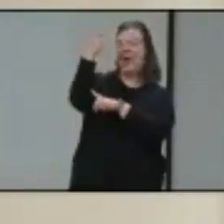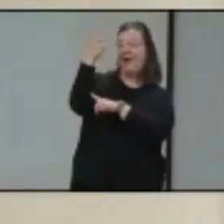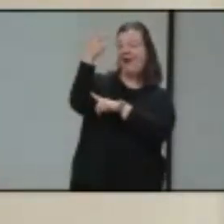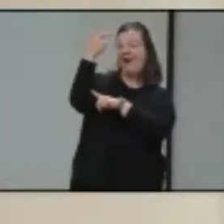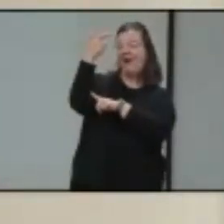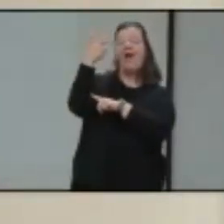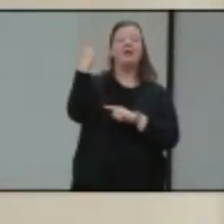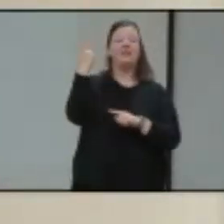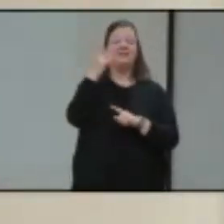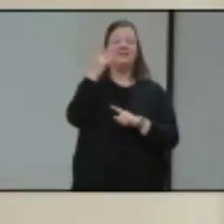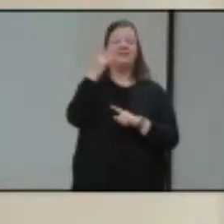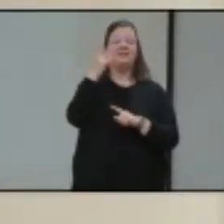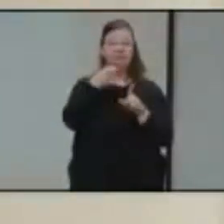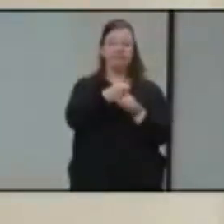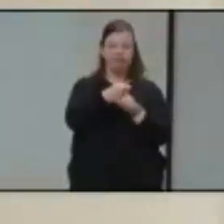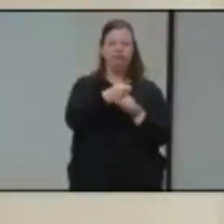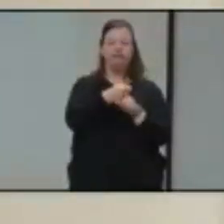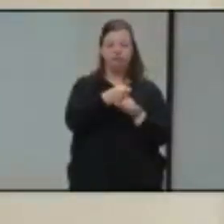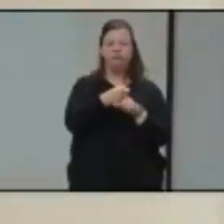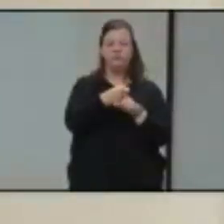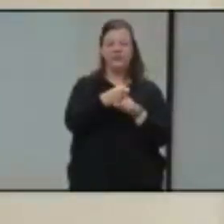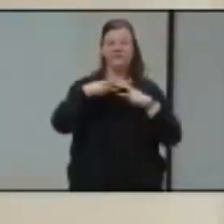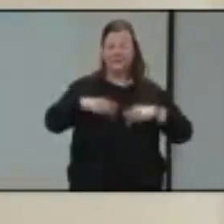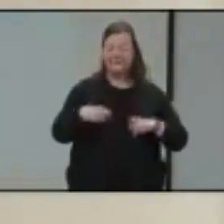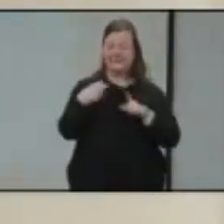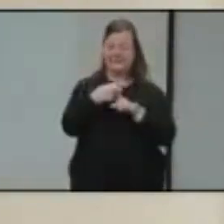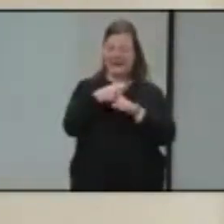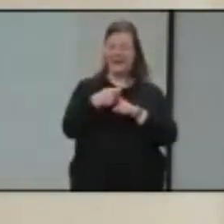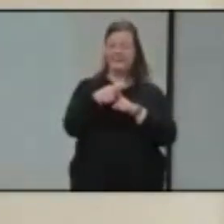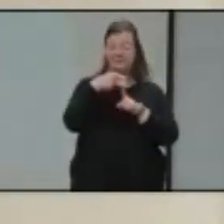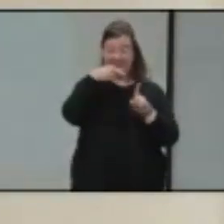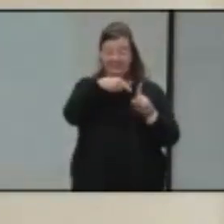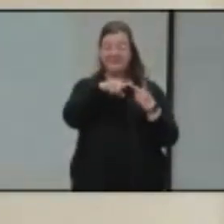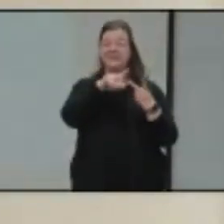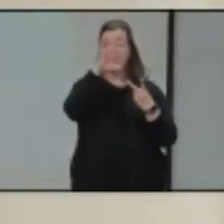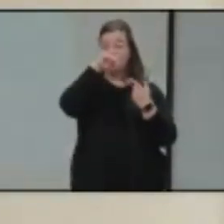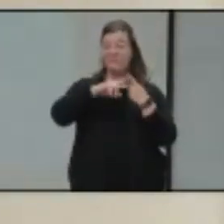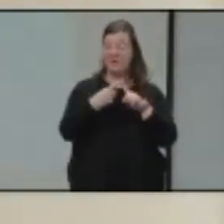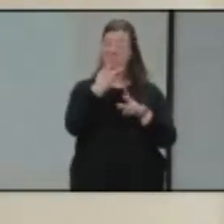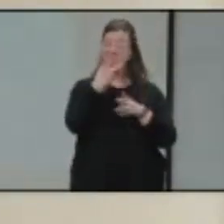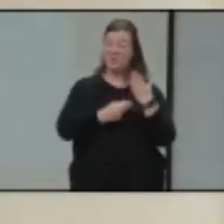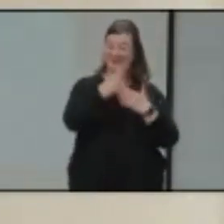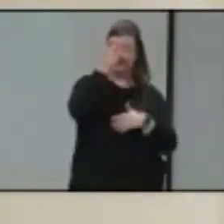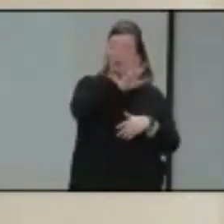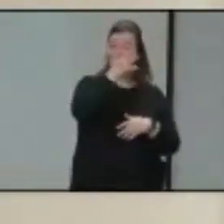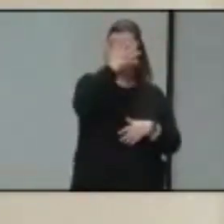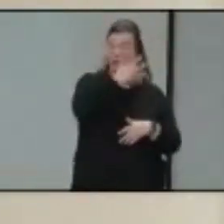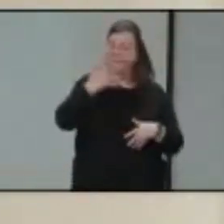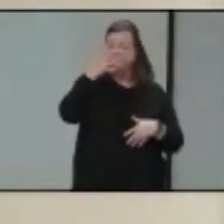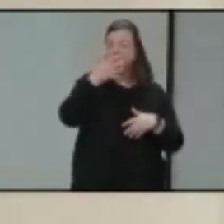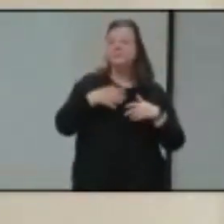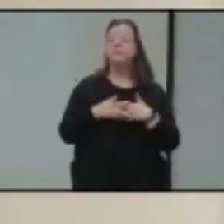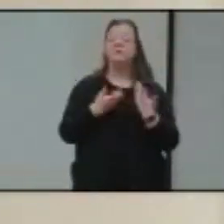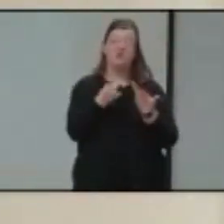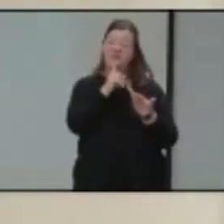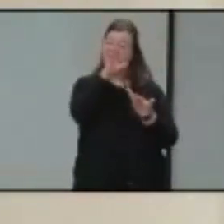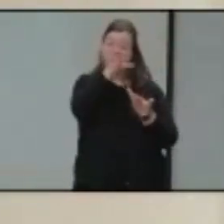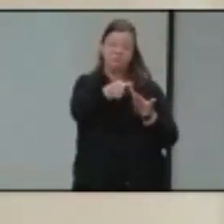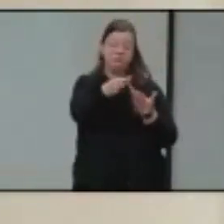physically attacked, him and his boyfriend, because of the way that they looked. And so to put it